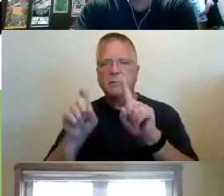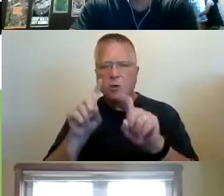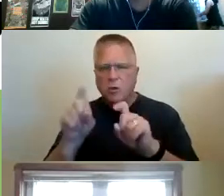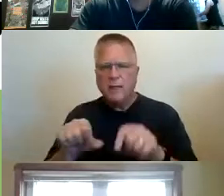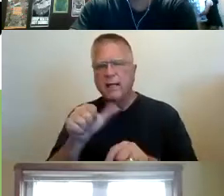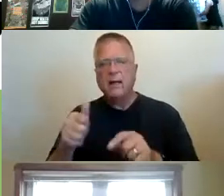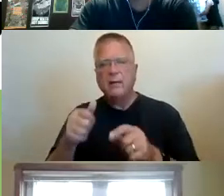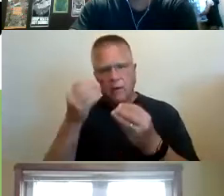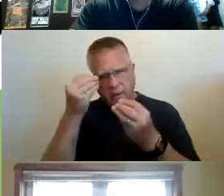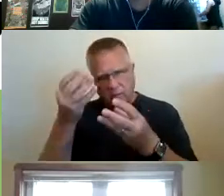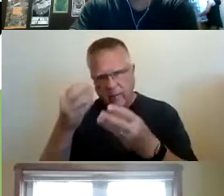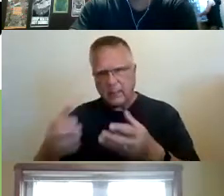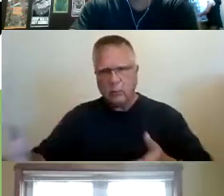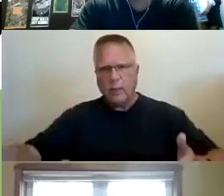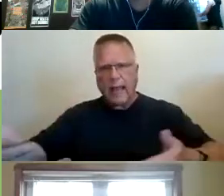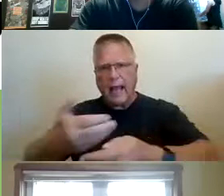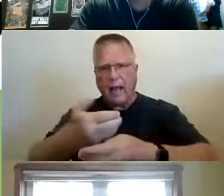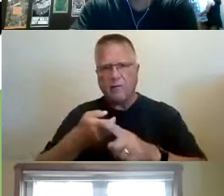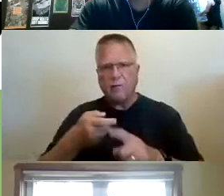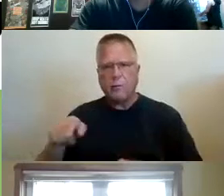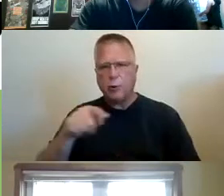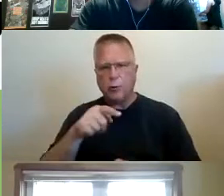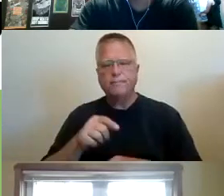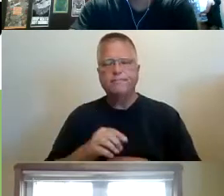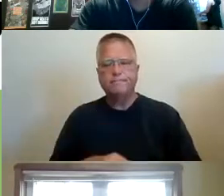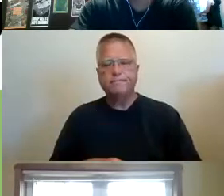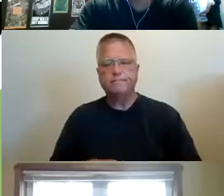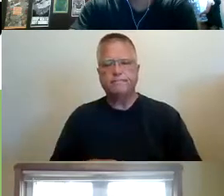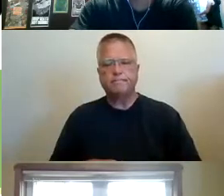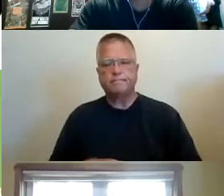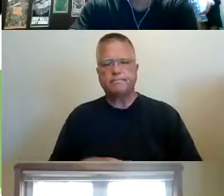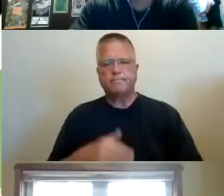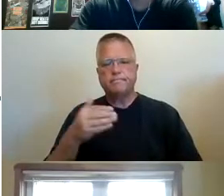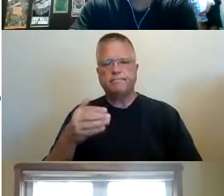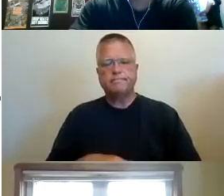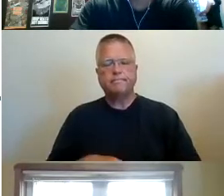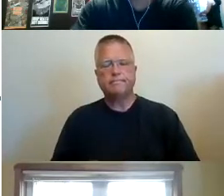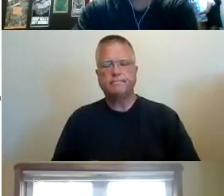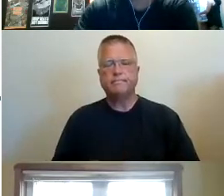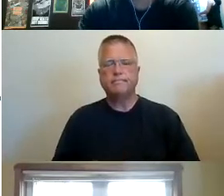information gathering from you as a result of this meeting. Go ahead.